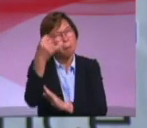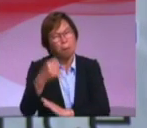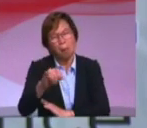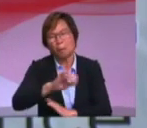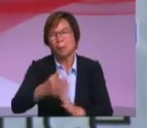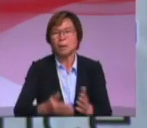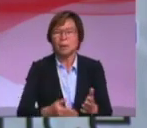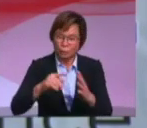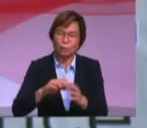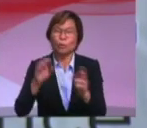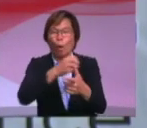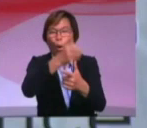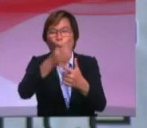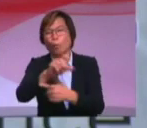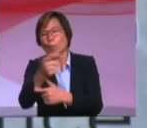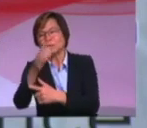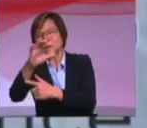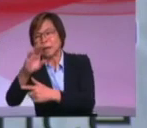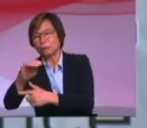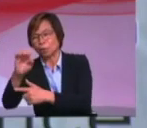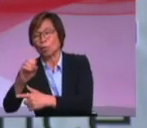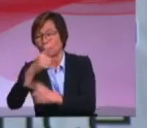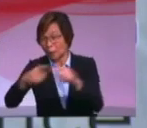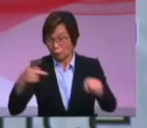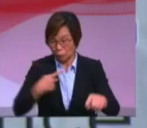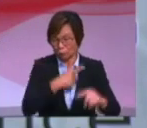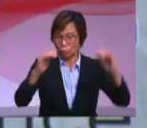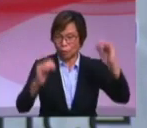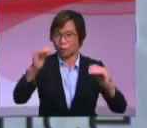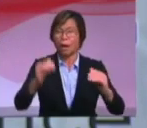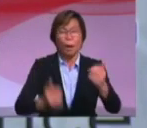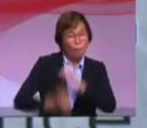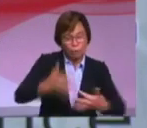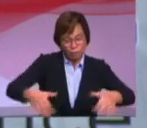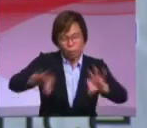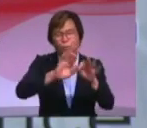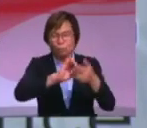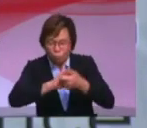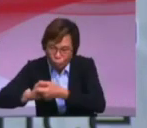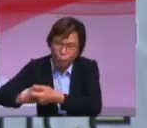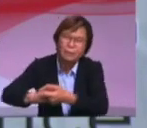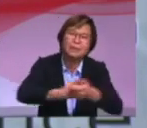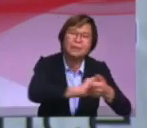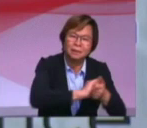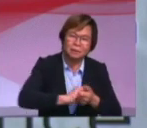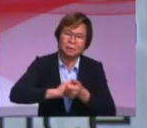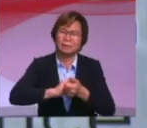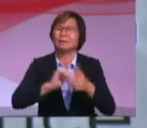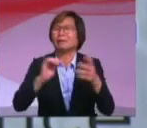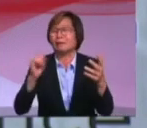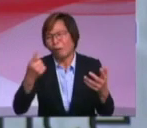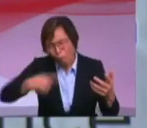cmco but we need to balance it out but more importantly is the collaboration and of each the onuses of